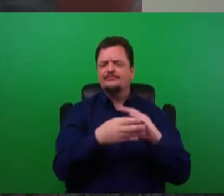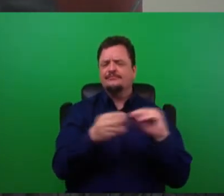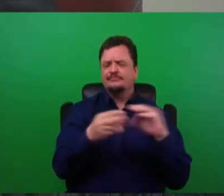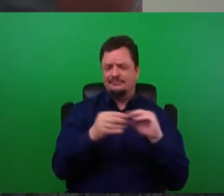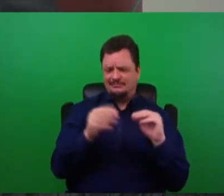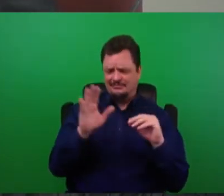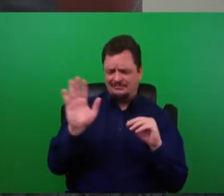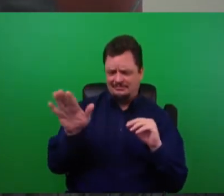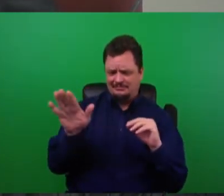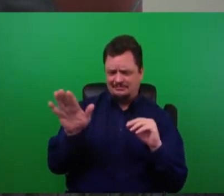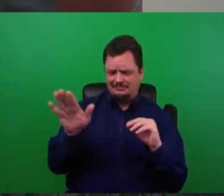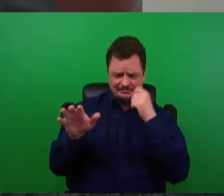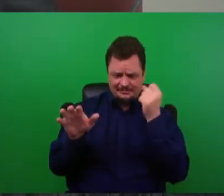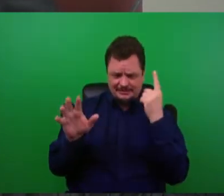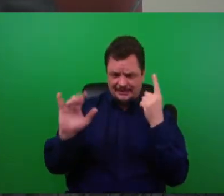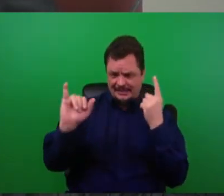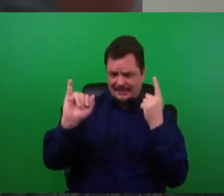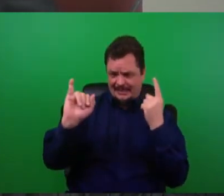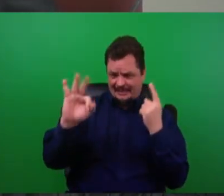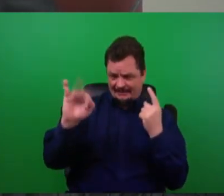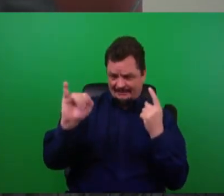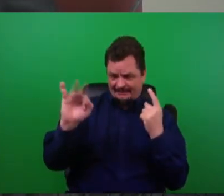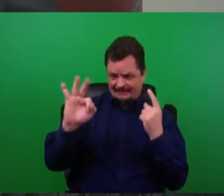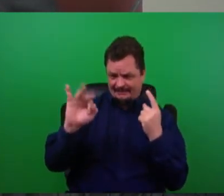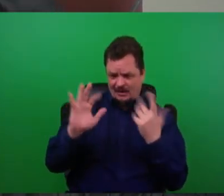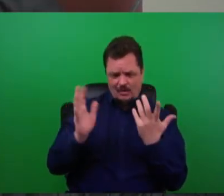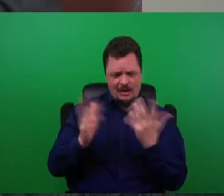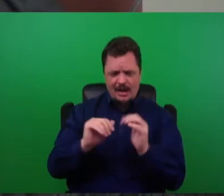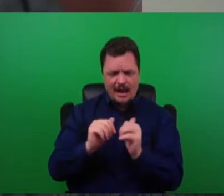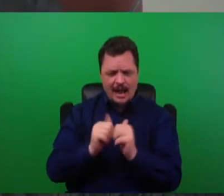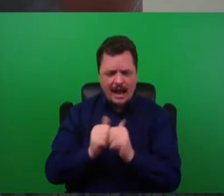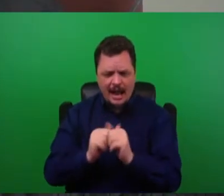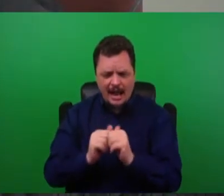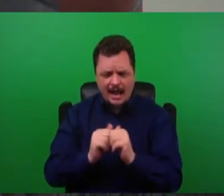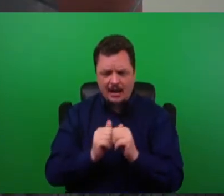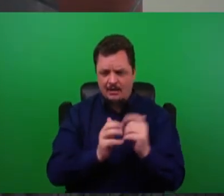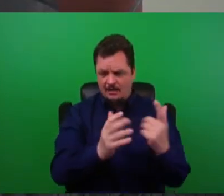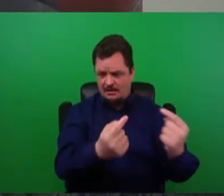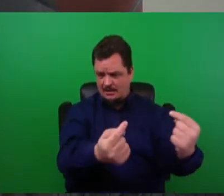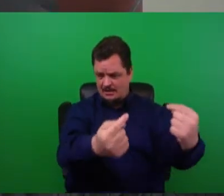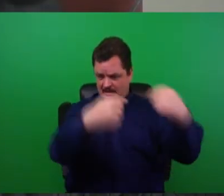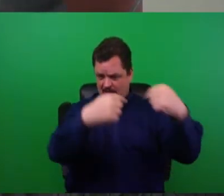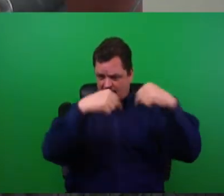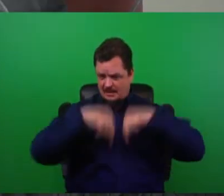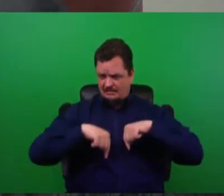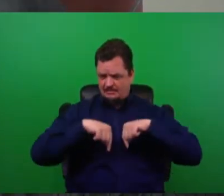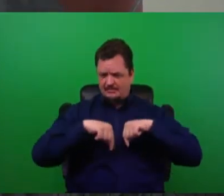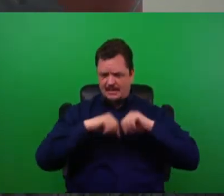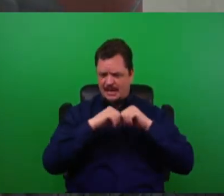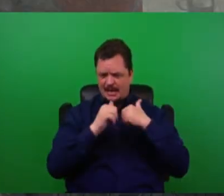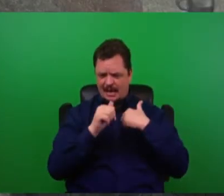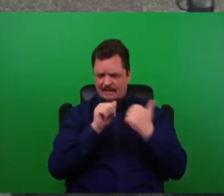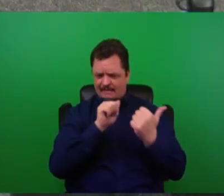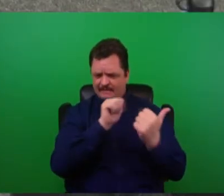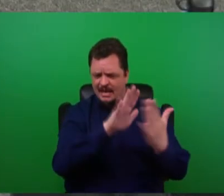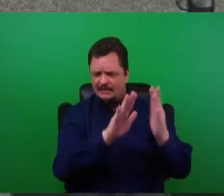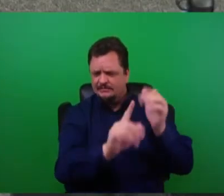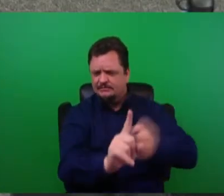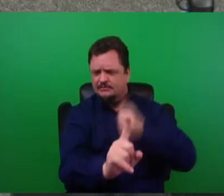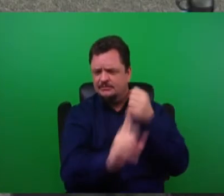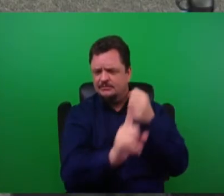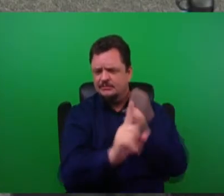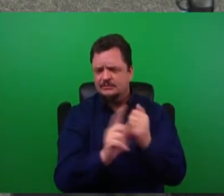understand how this is coming into our communities, how are we going to impact it? What was the answer to that? How's it coming into our communities? I couldn't speak to that,